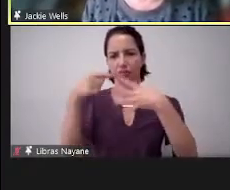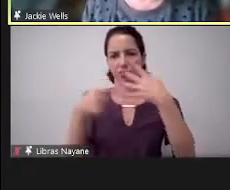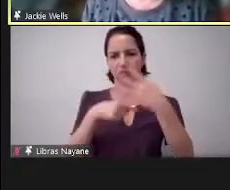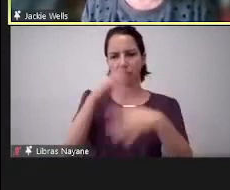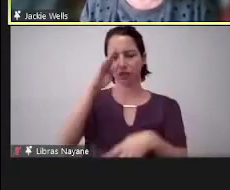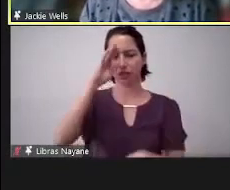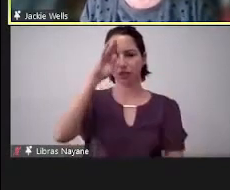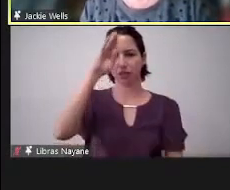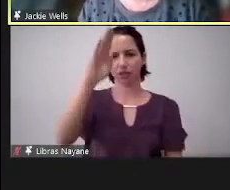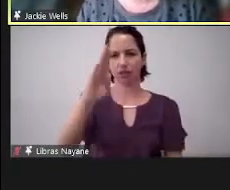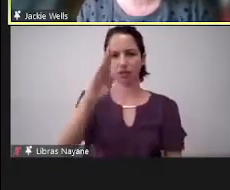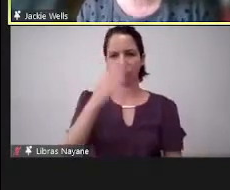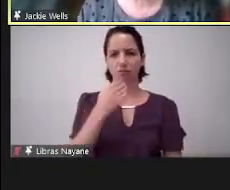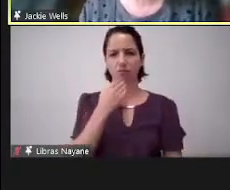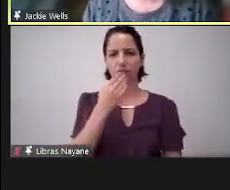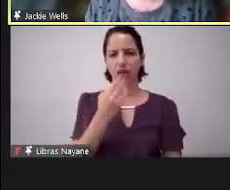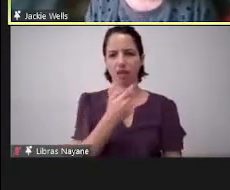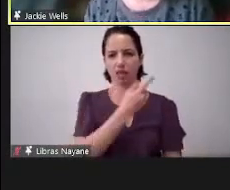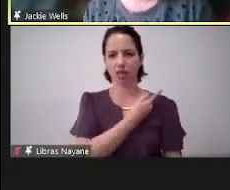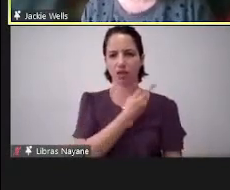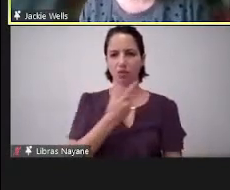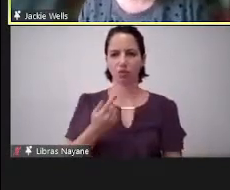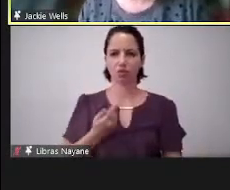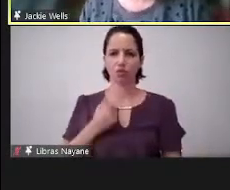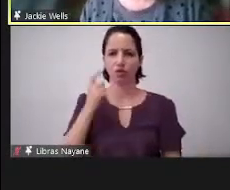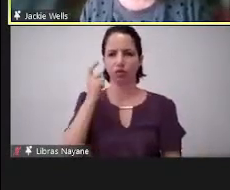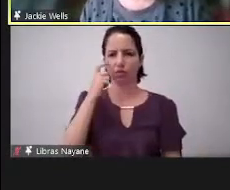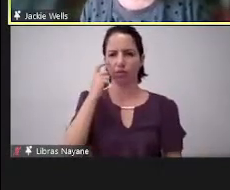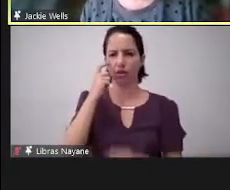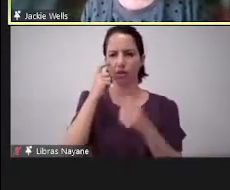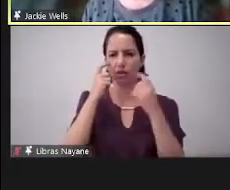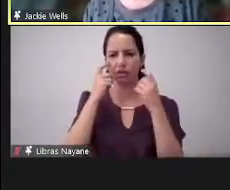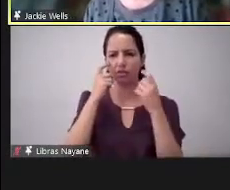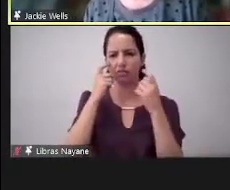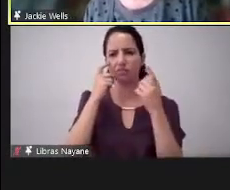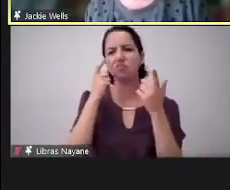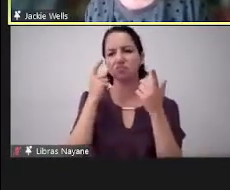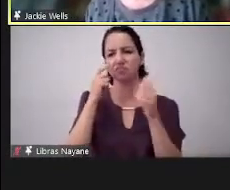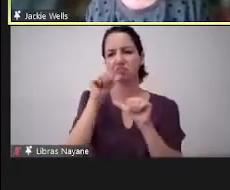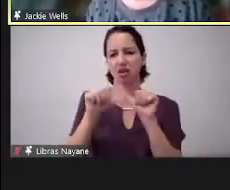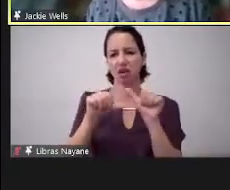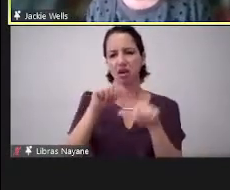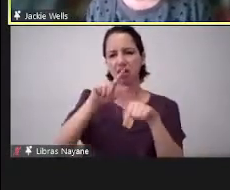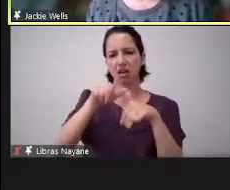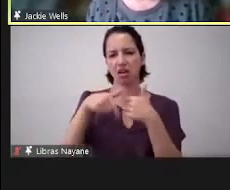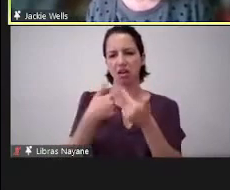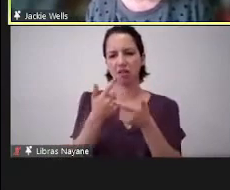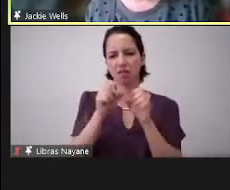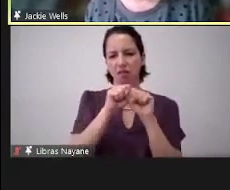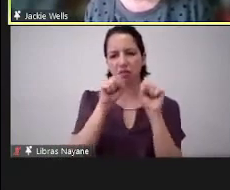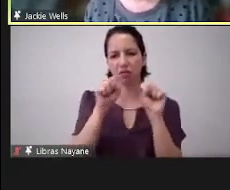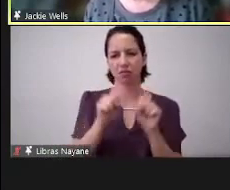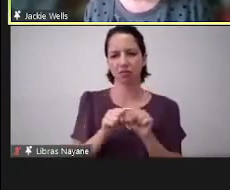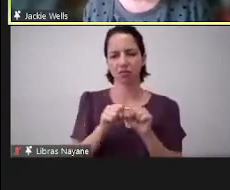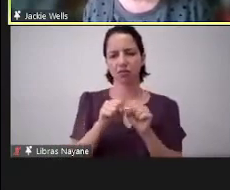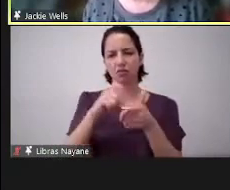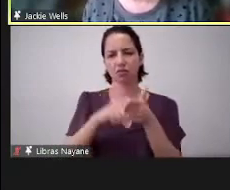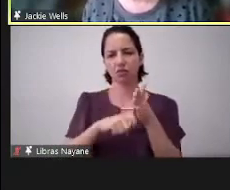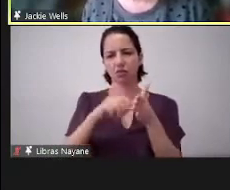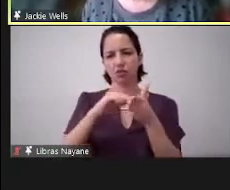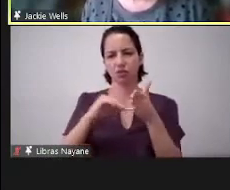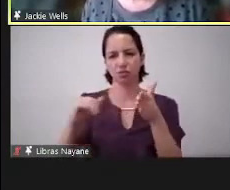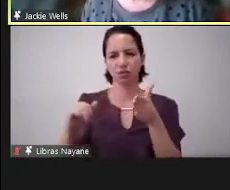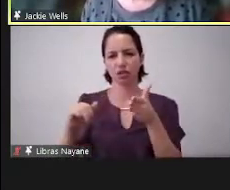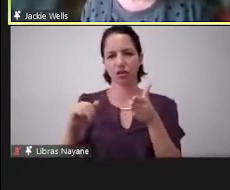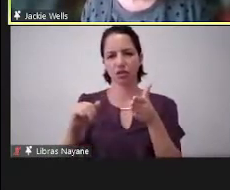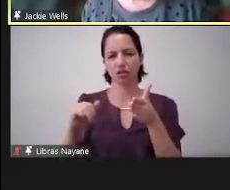possible reforms to the pensions taxation system. And these principles were the result of a year-long